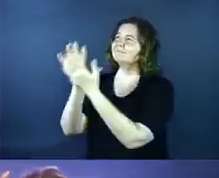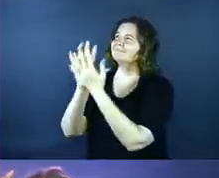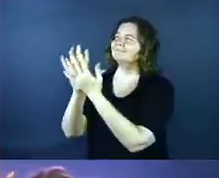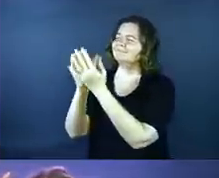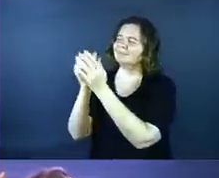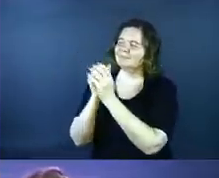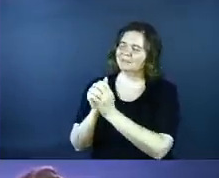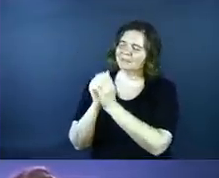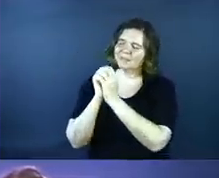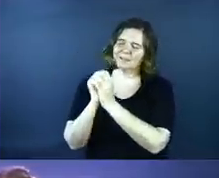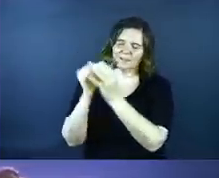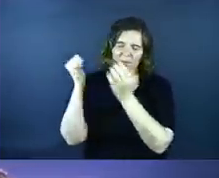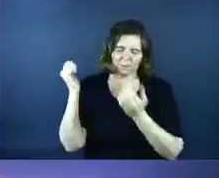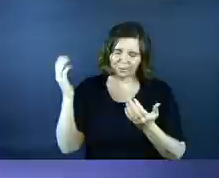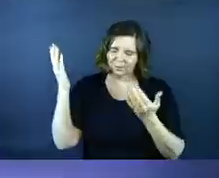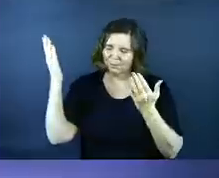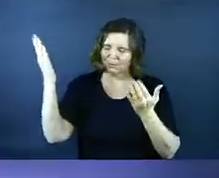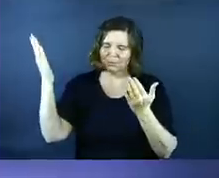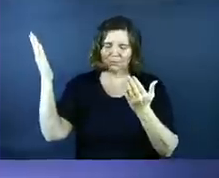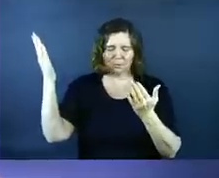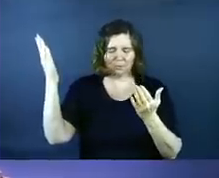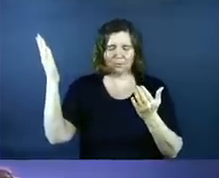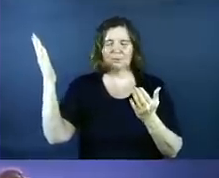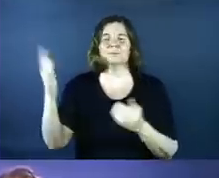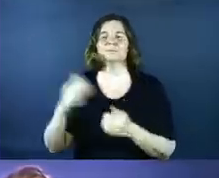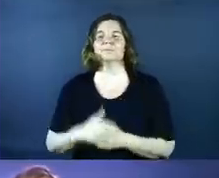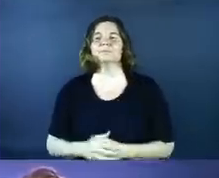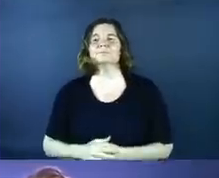I worship you.